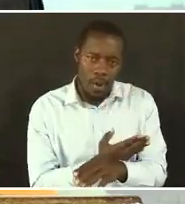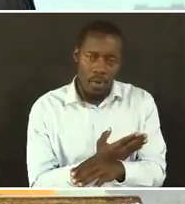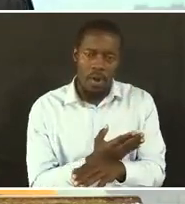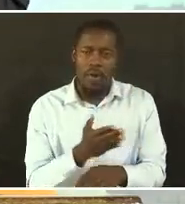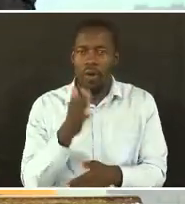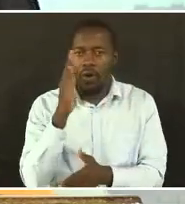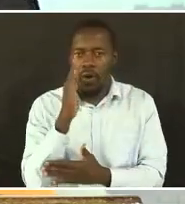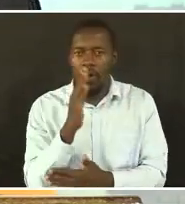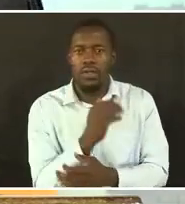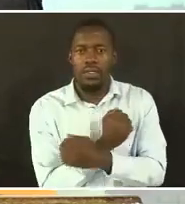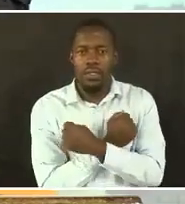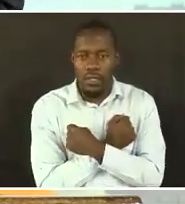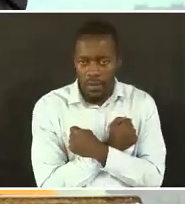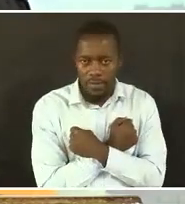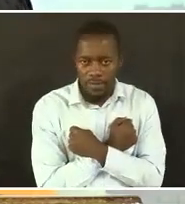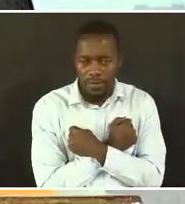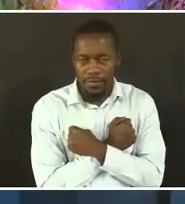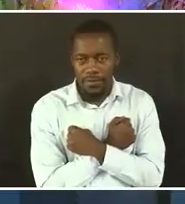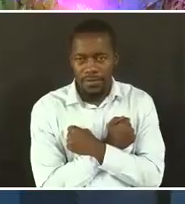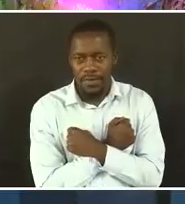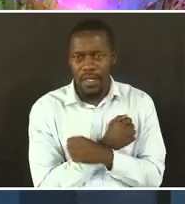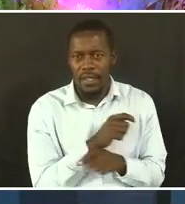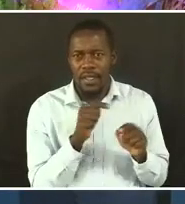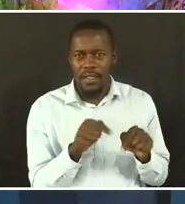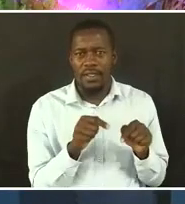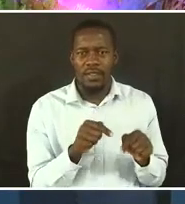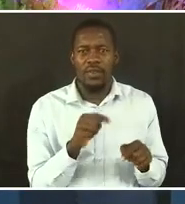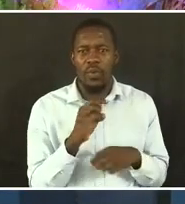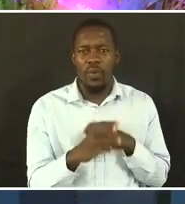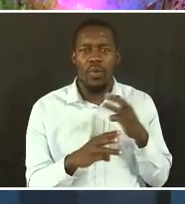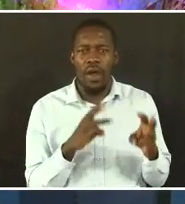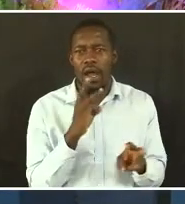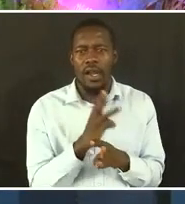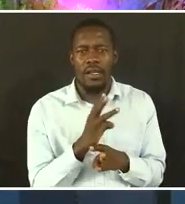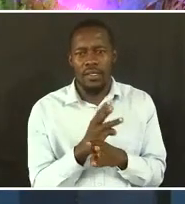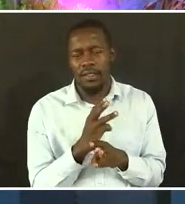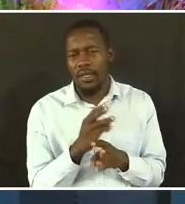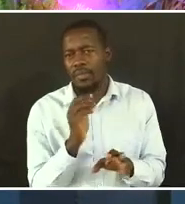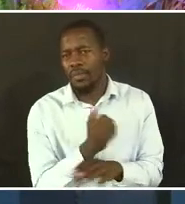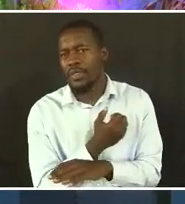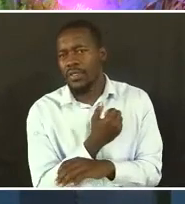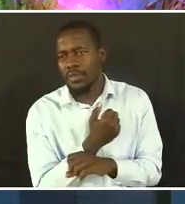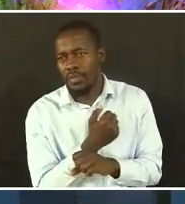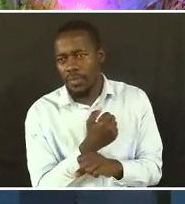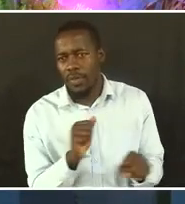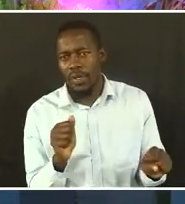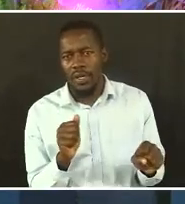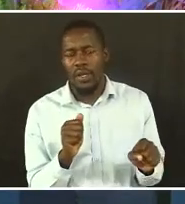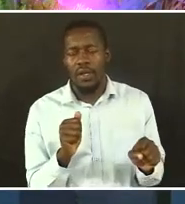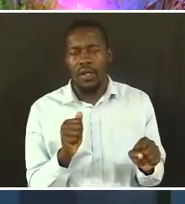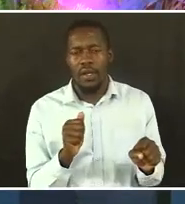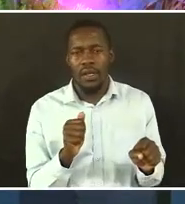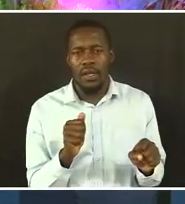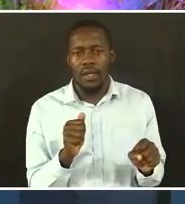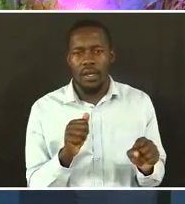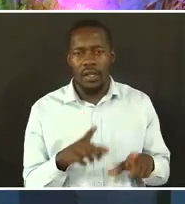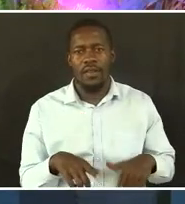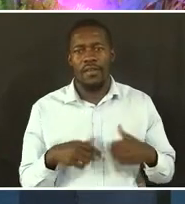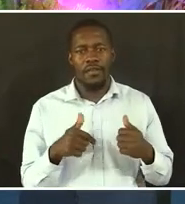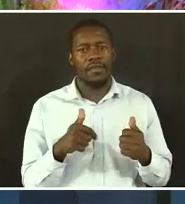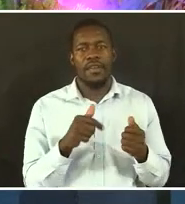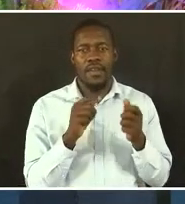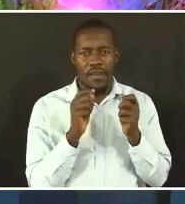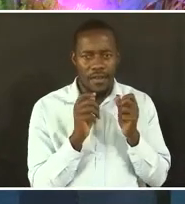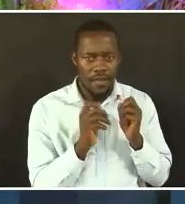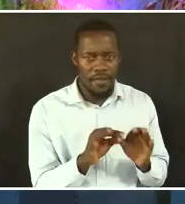God. This work will not, cannot be without fruit. That's how the messenger to the remnant says.